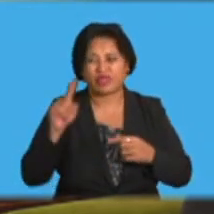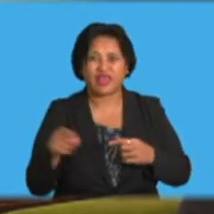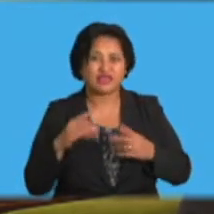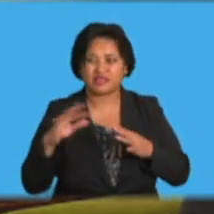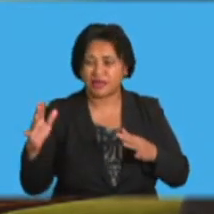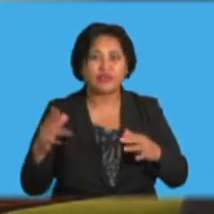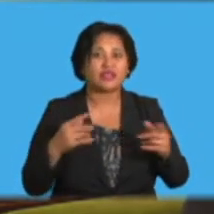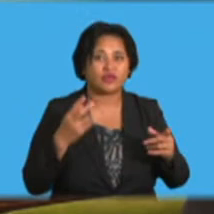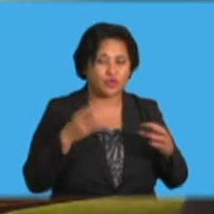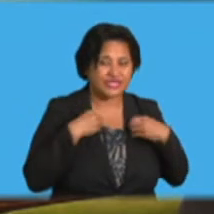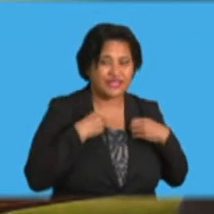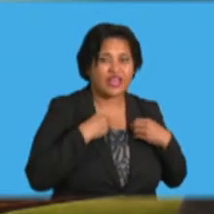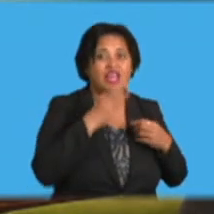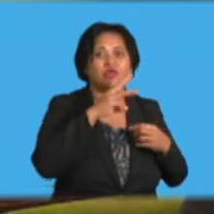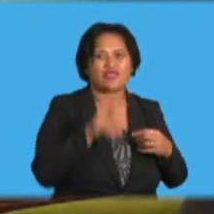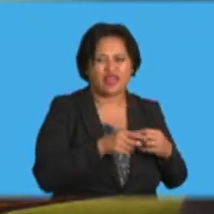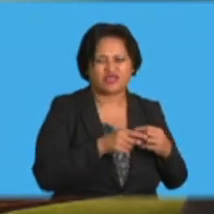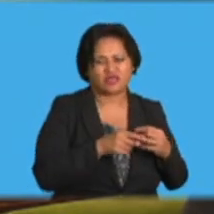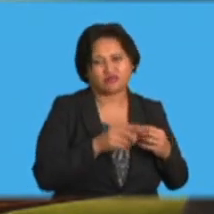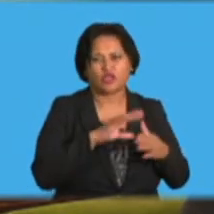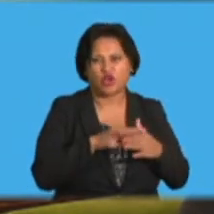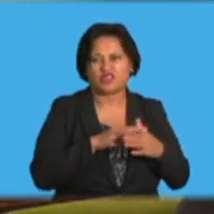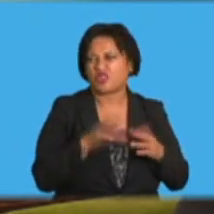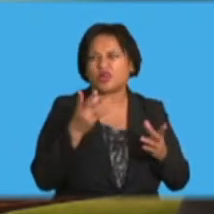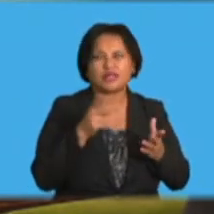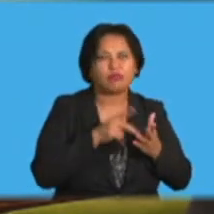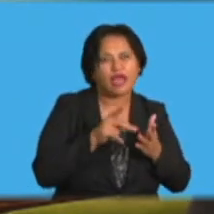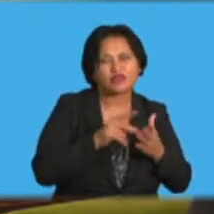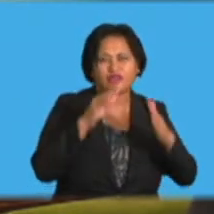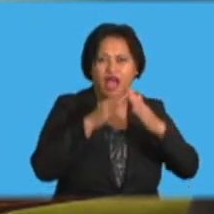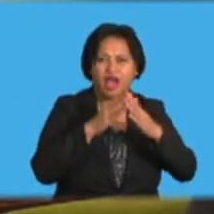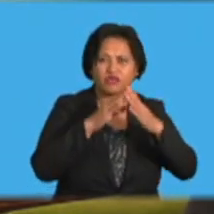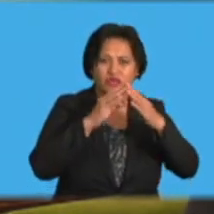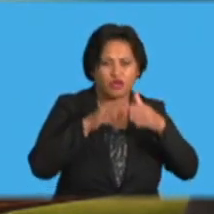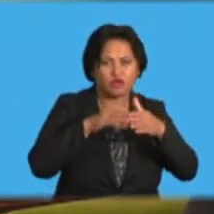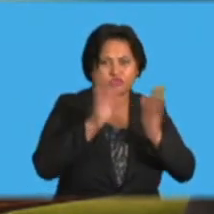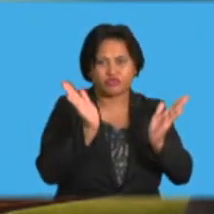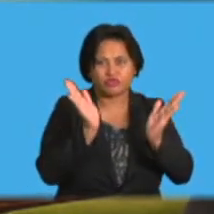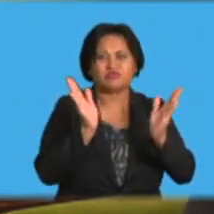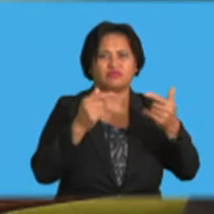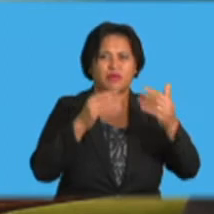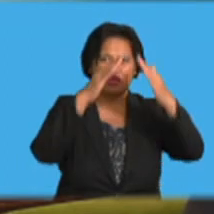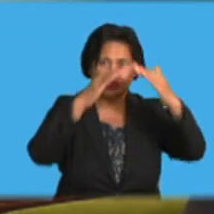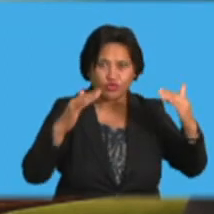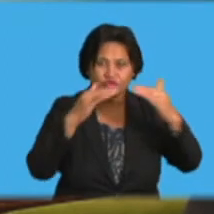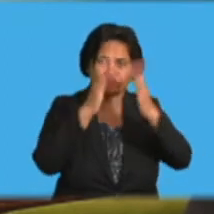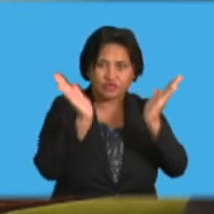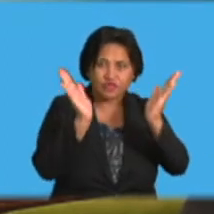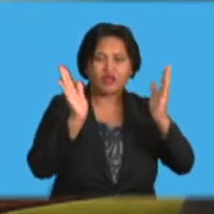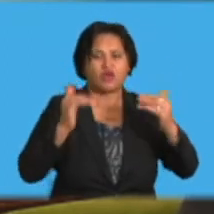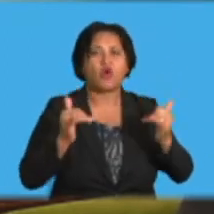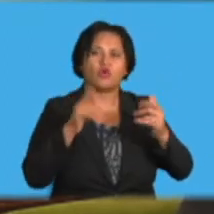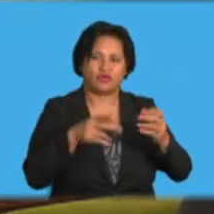$3,000 for partial structural damage, such as roof being blown away or collapsed wall. It also included homes that were not severely damaged, but all or most of